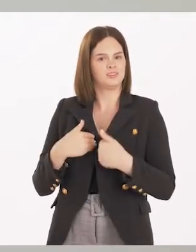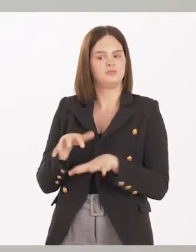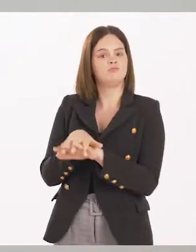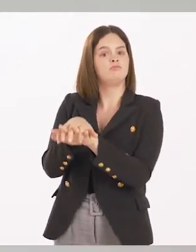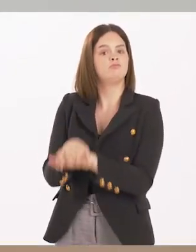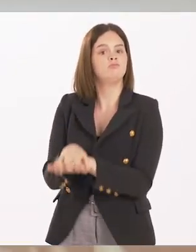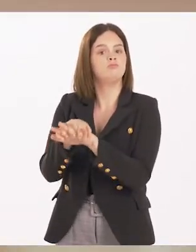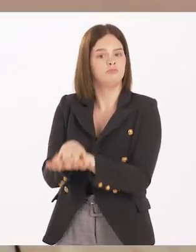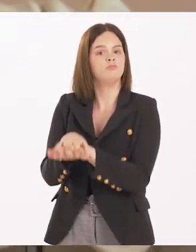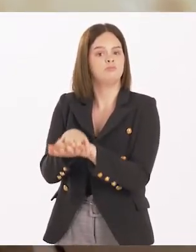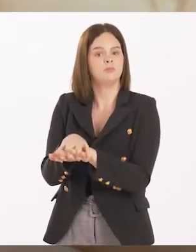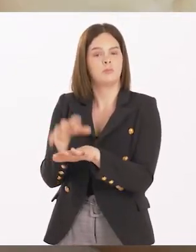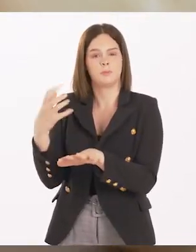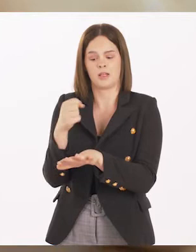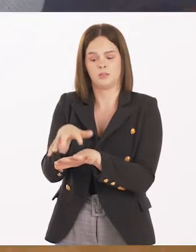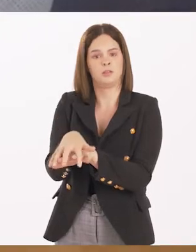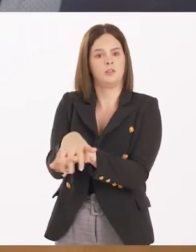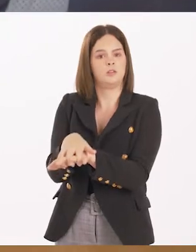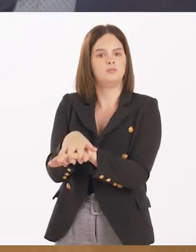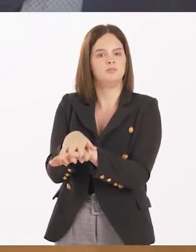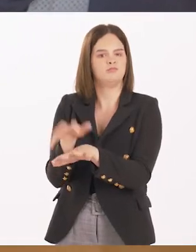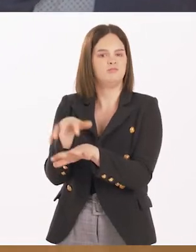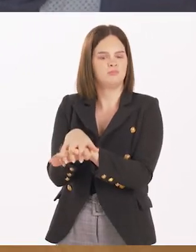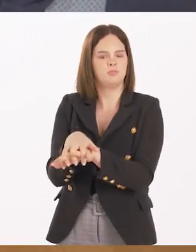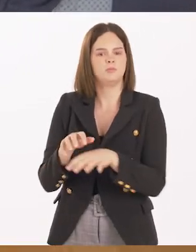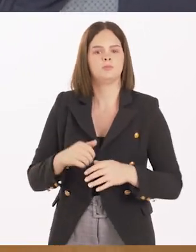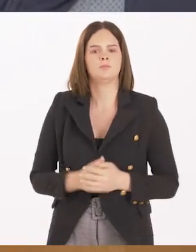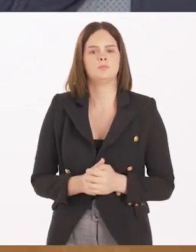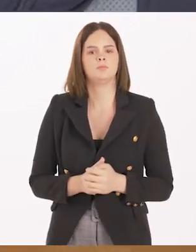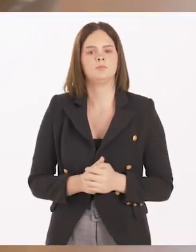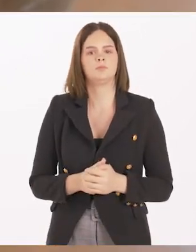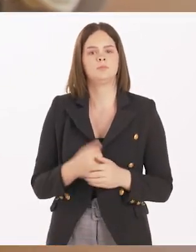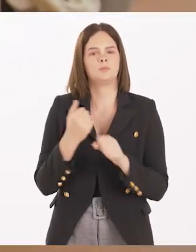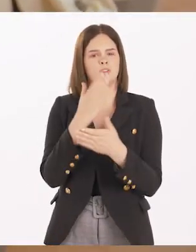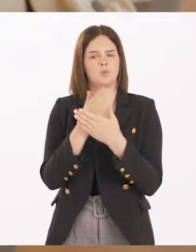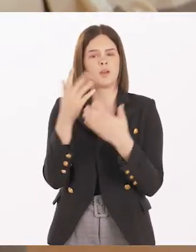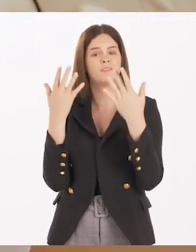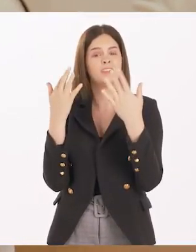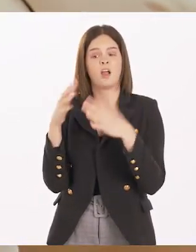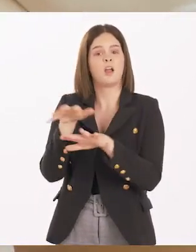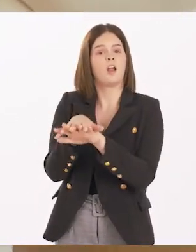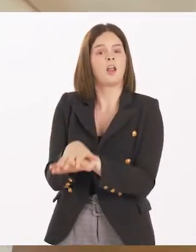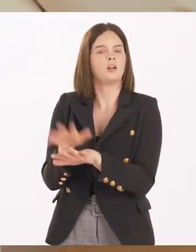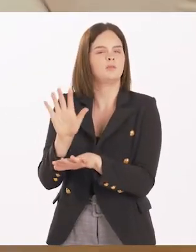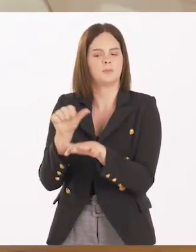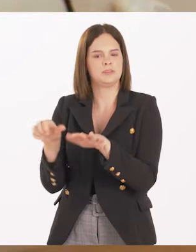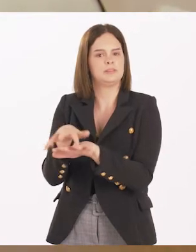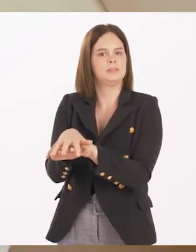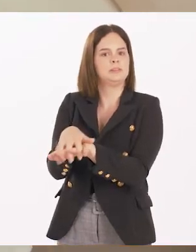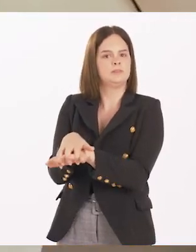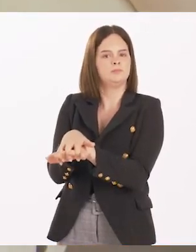Place your other hand on top and lock your fingers together, like this. Try and keep your fingers off the chest.